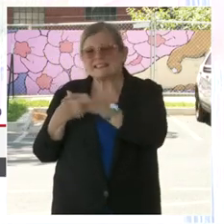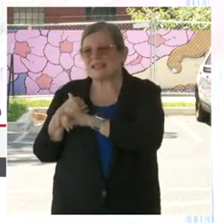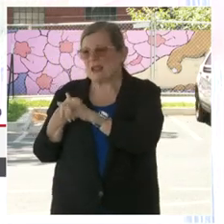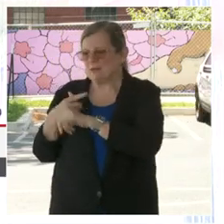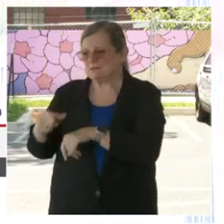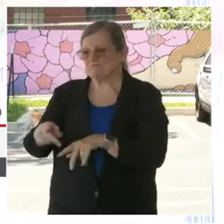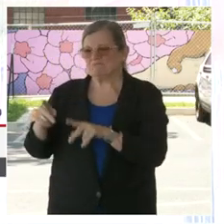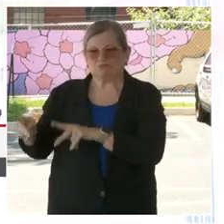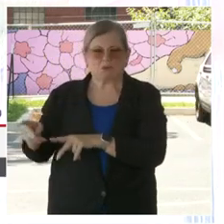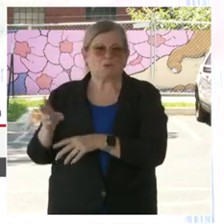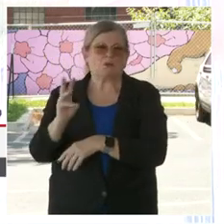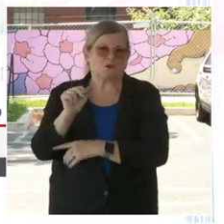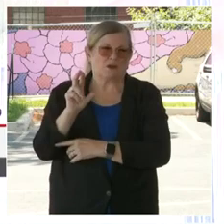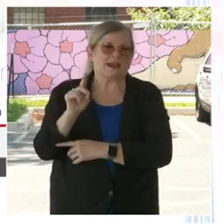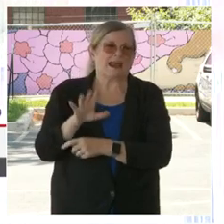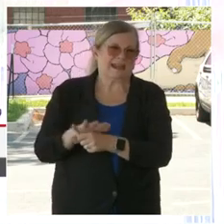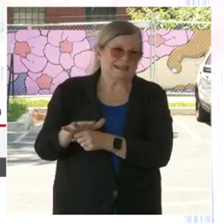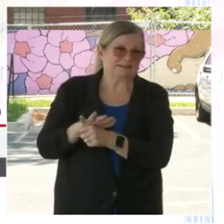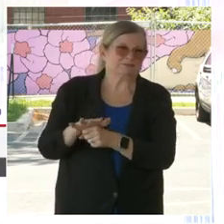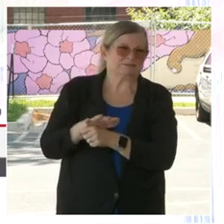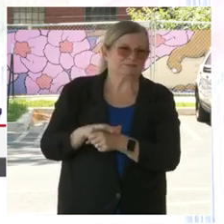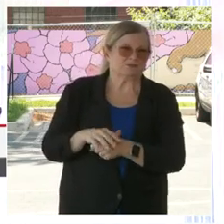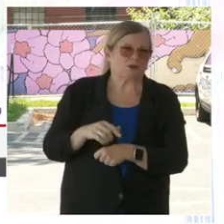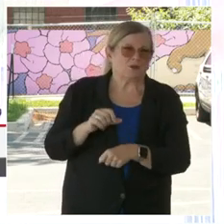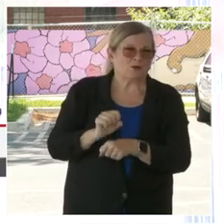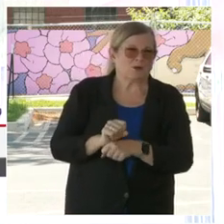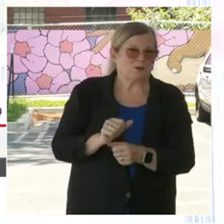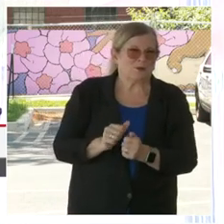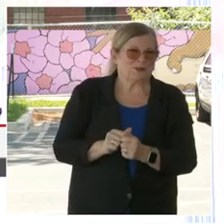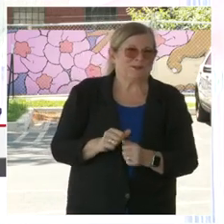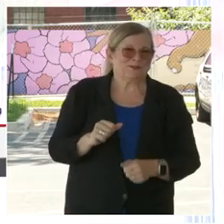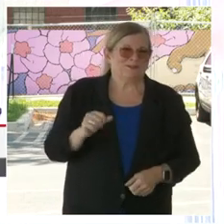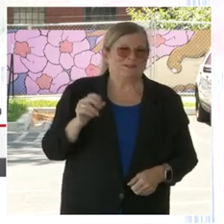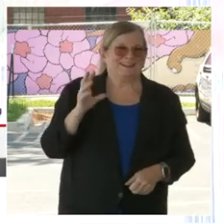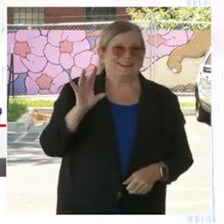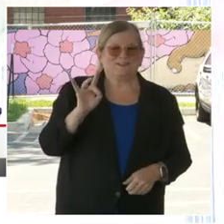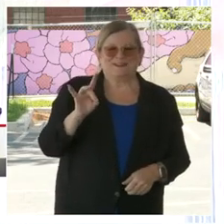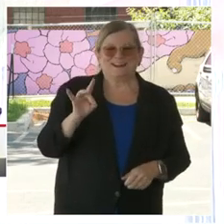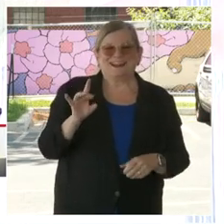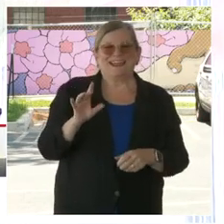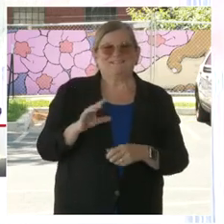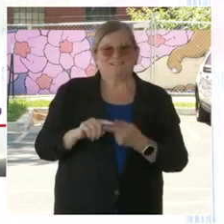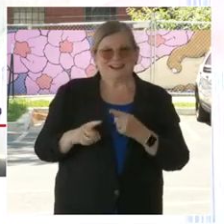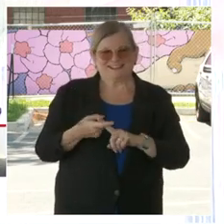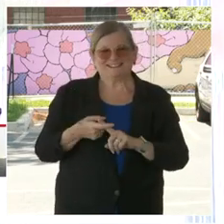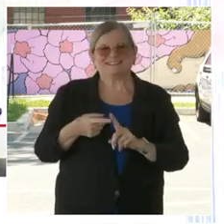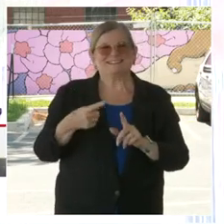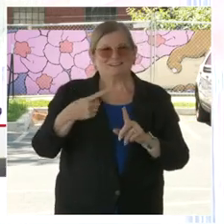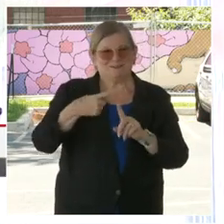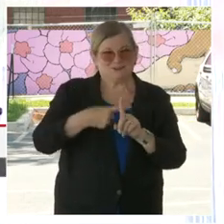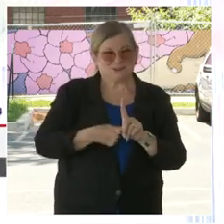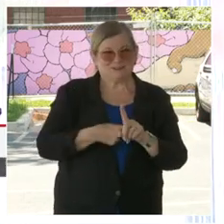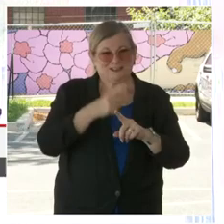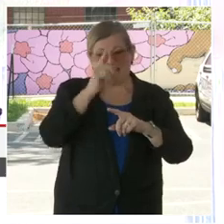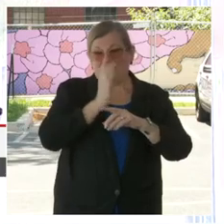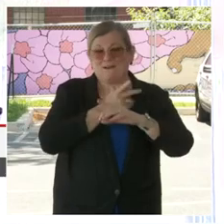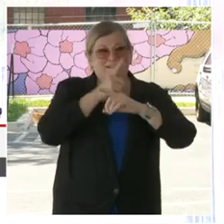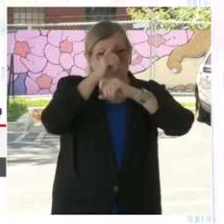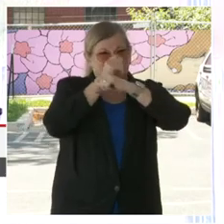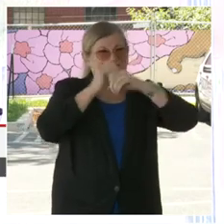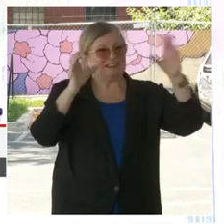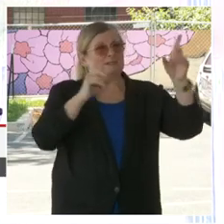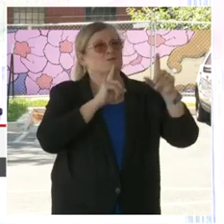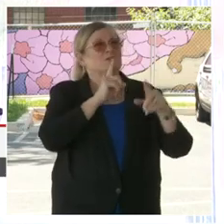forward to working with everybody over the next months as our vision is realized. And when we do projects